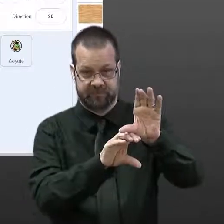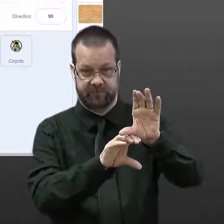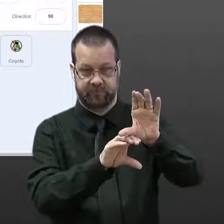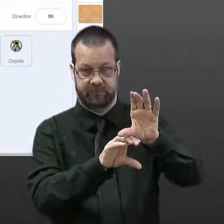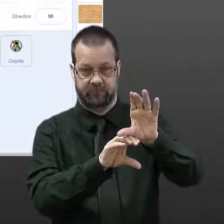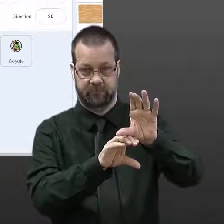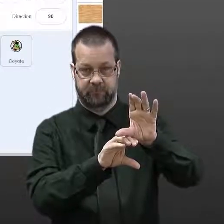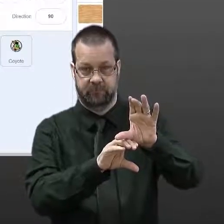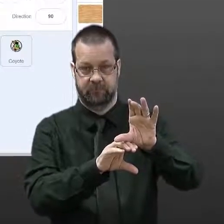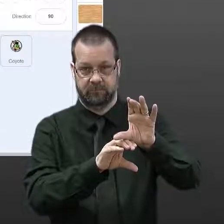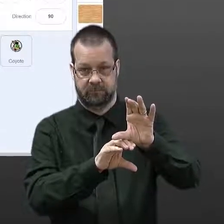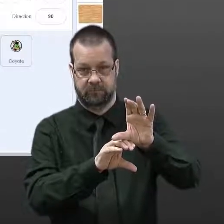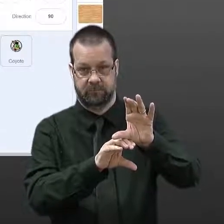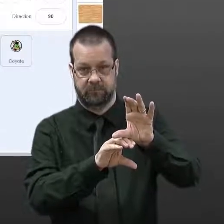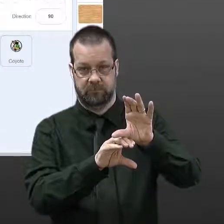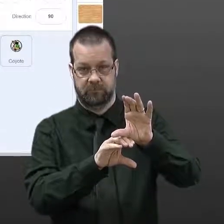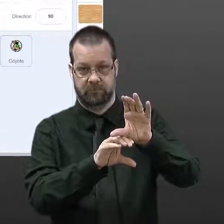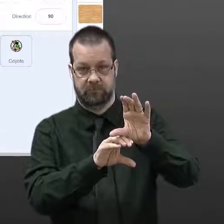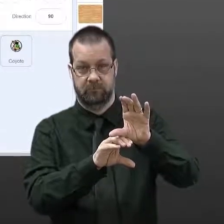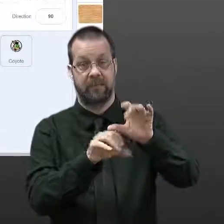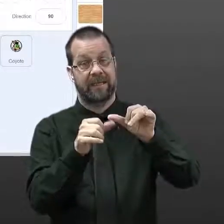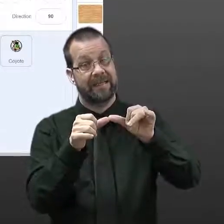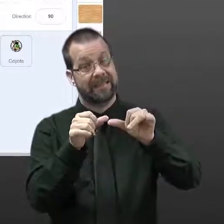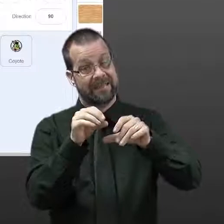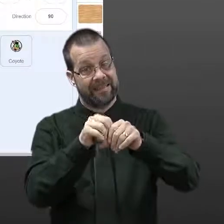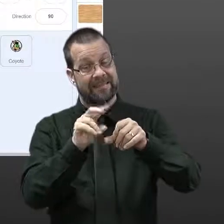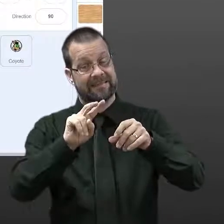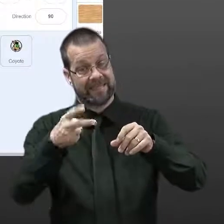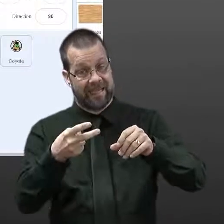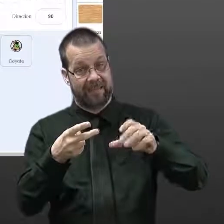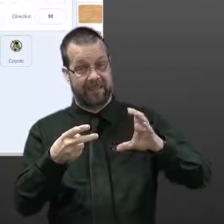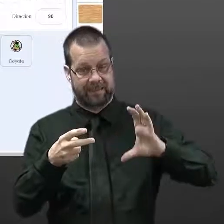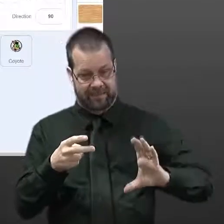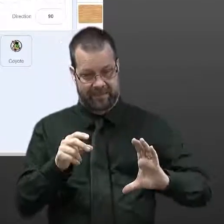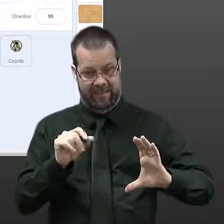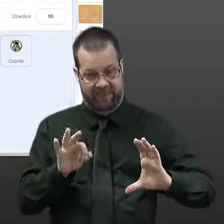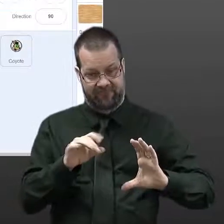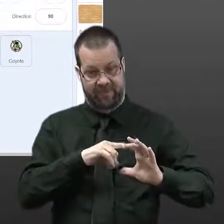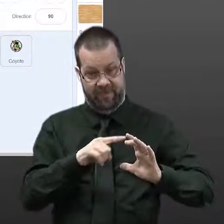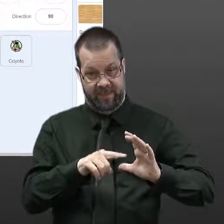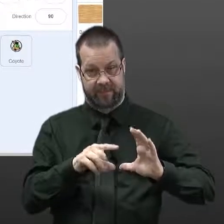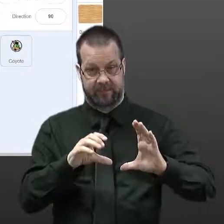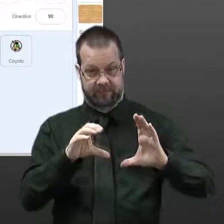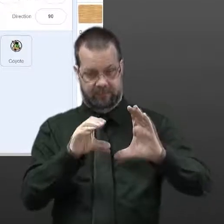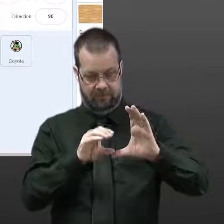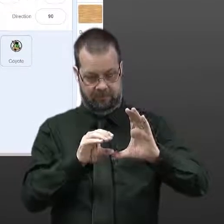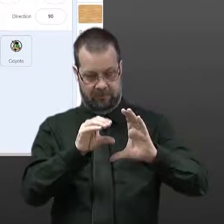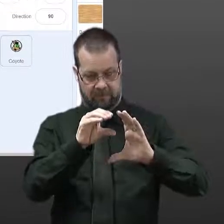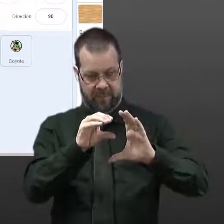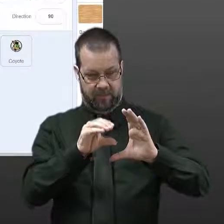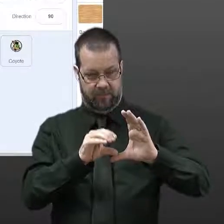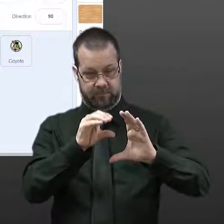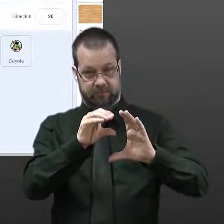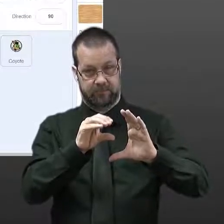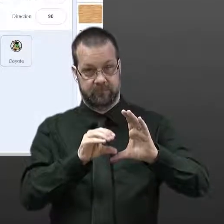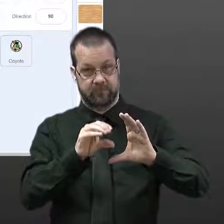block, still within this second if statement that we have here. And then,